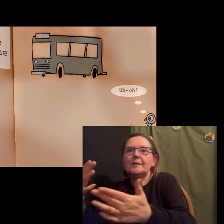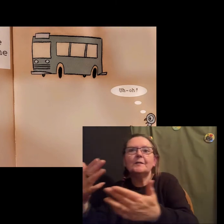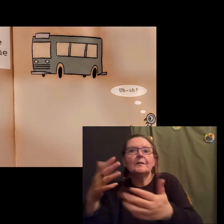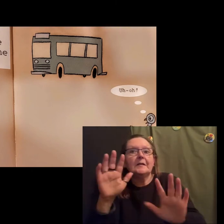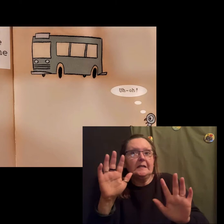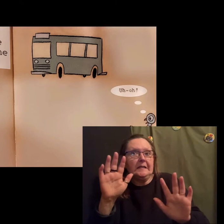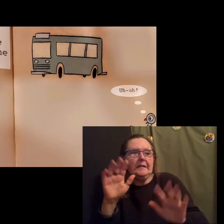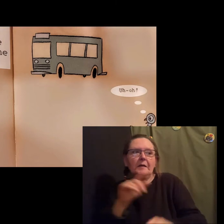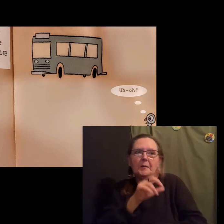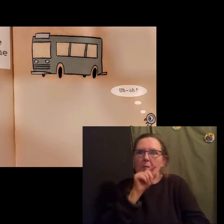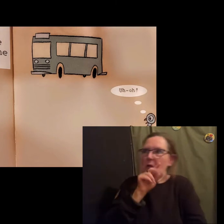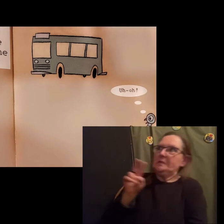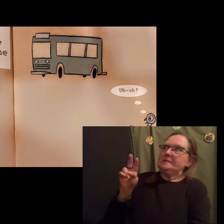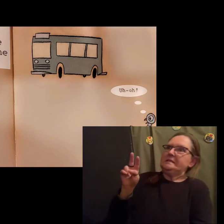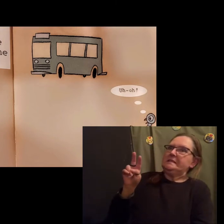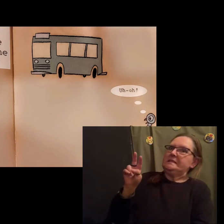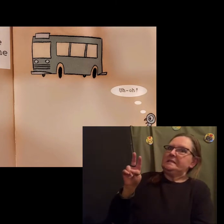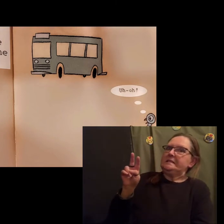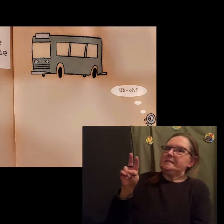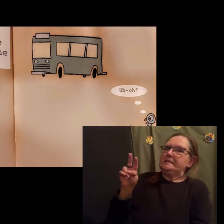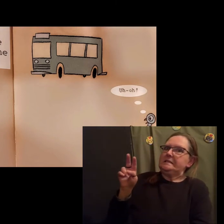Uh-oh.